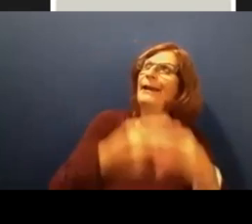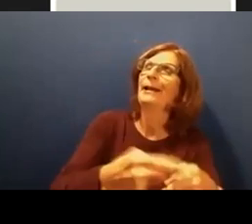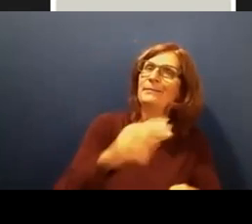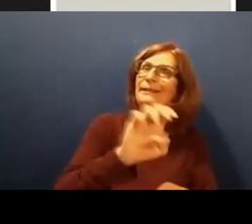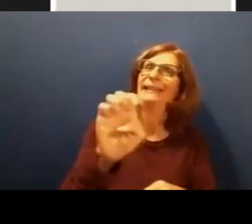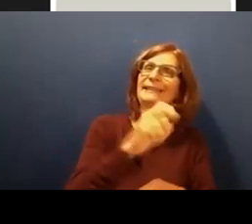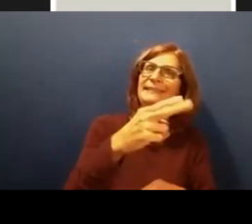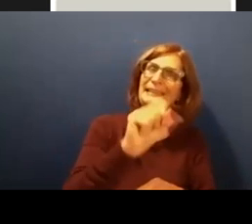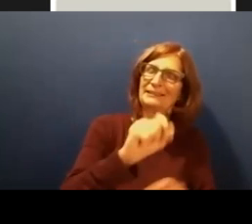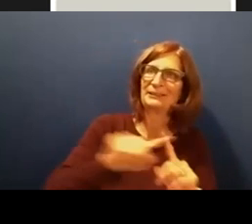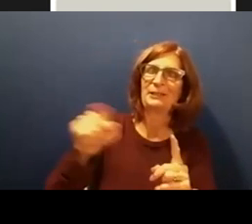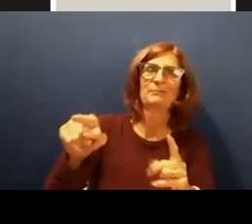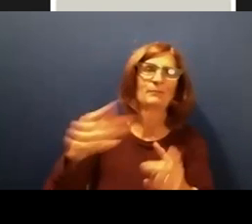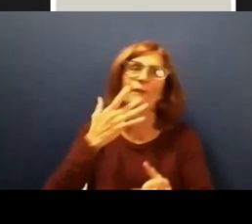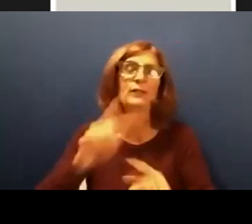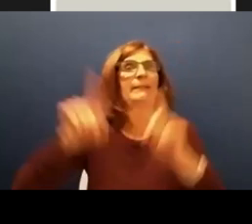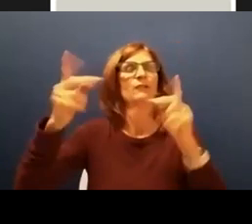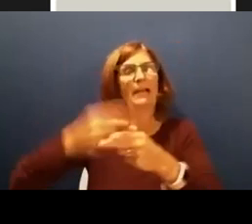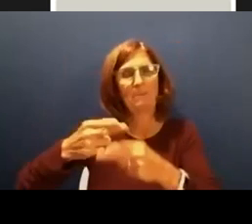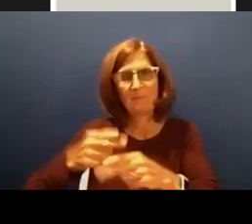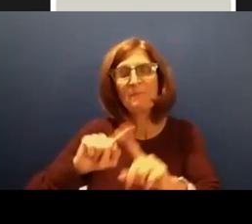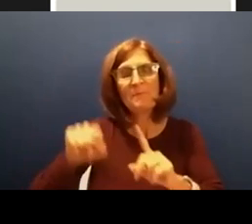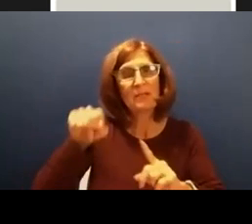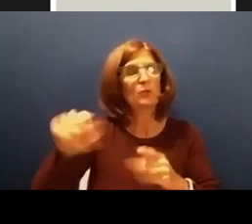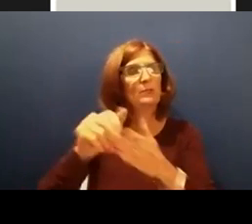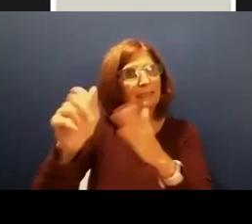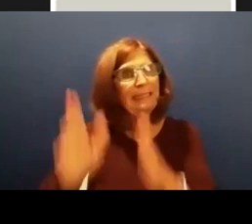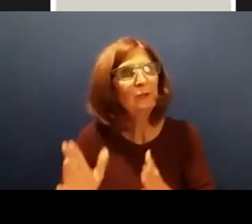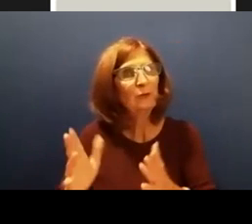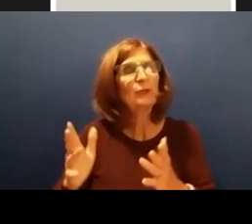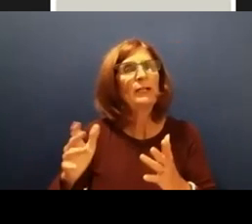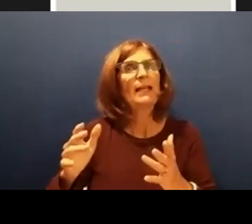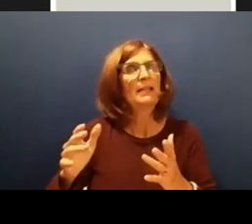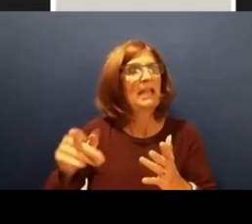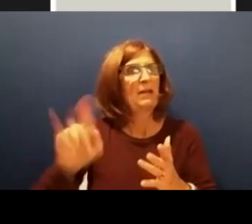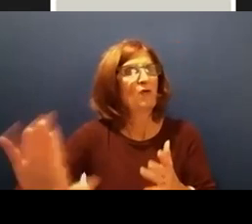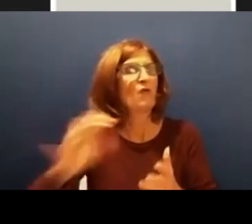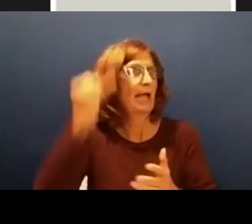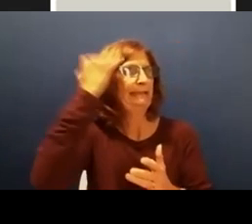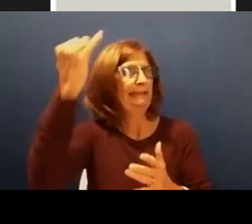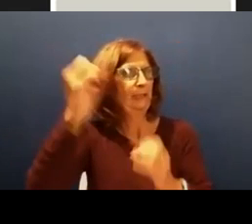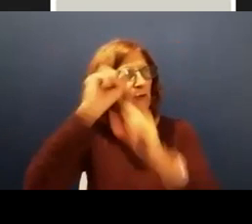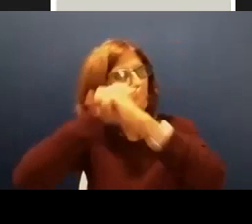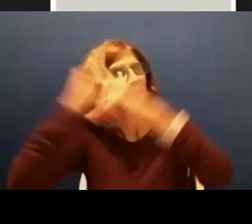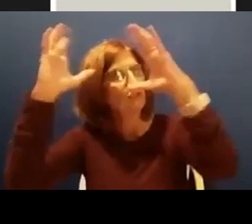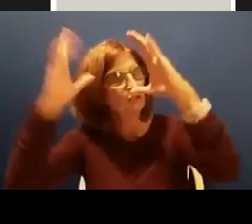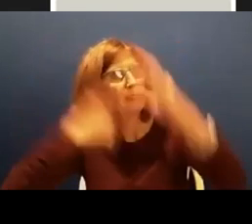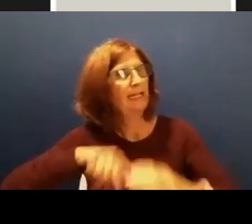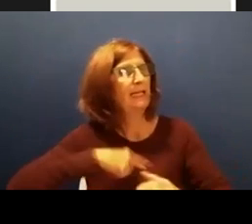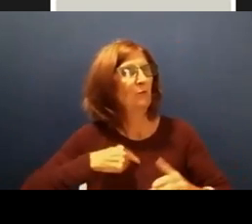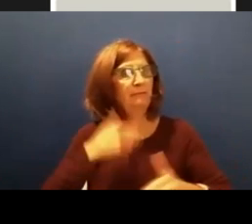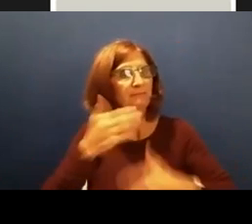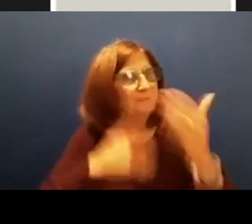community. And a leader like that being able to take her recommendation and make it happen. So I just want to congratulate them and say thank you.